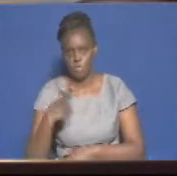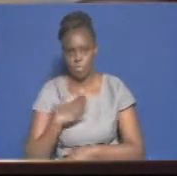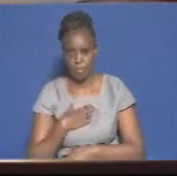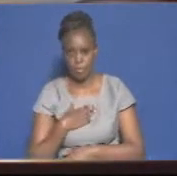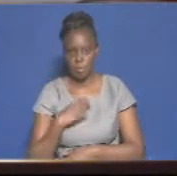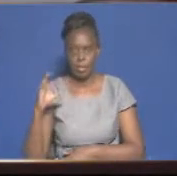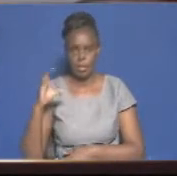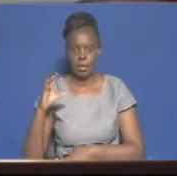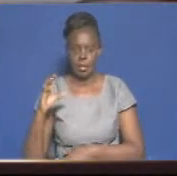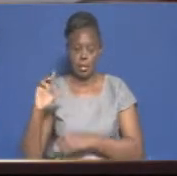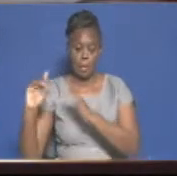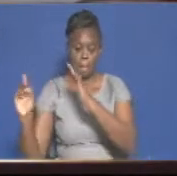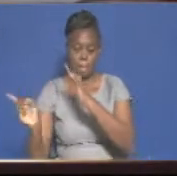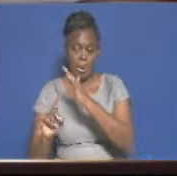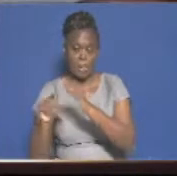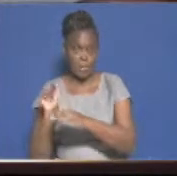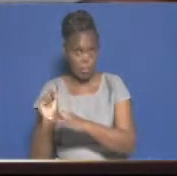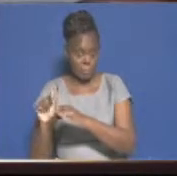could the ministry